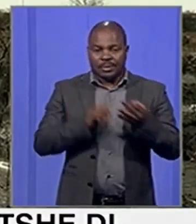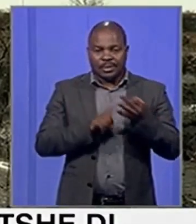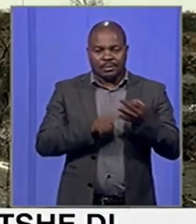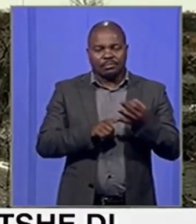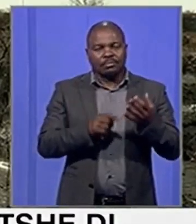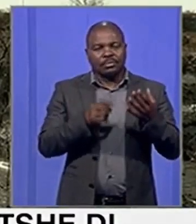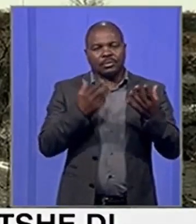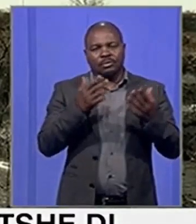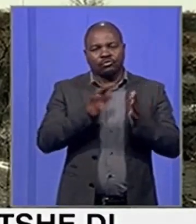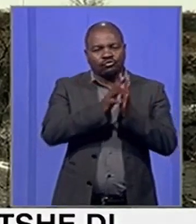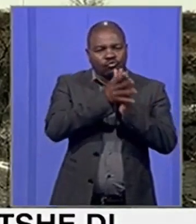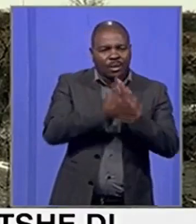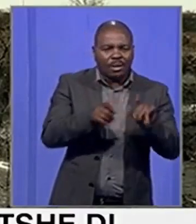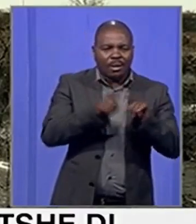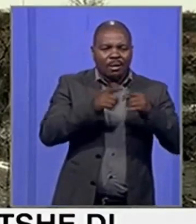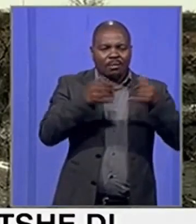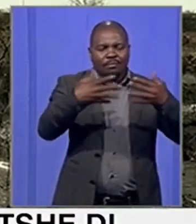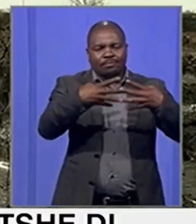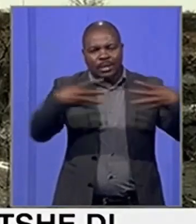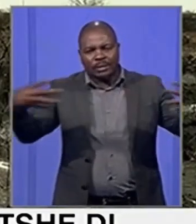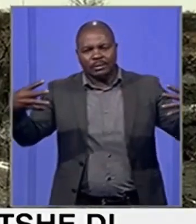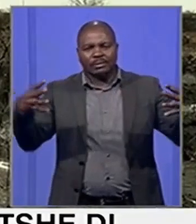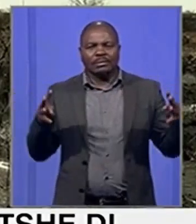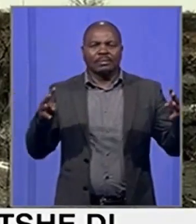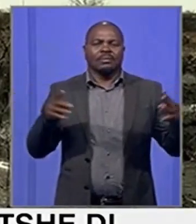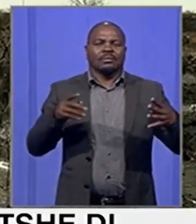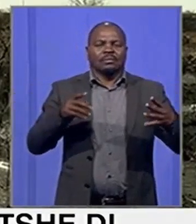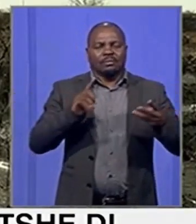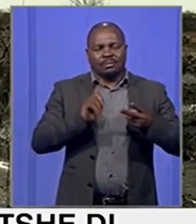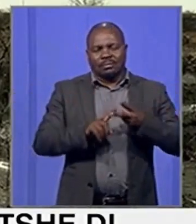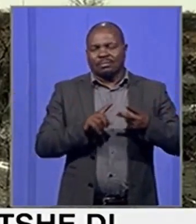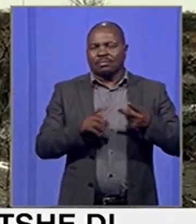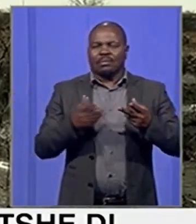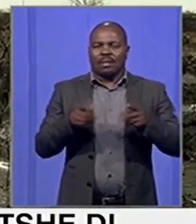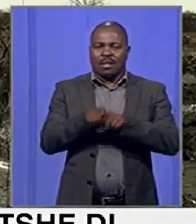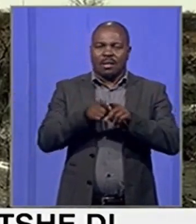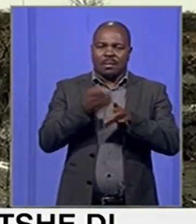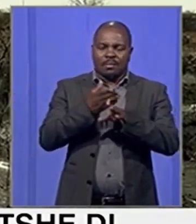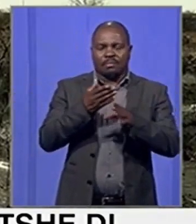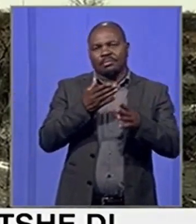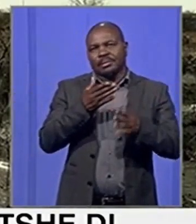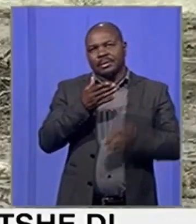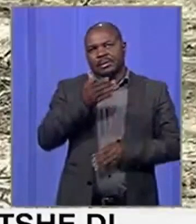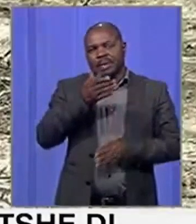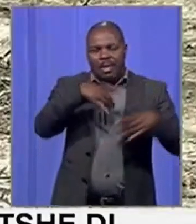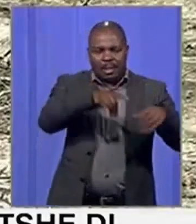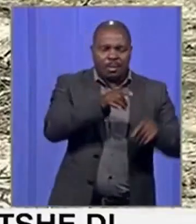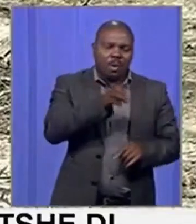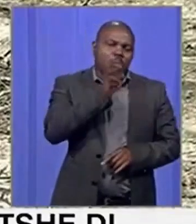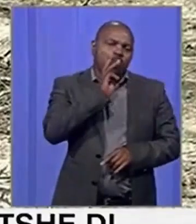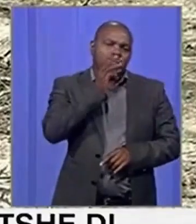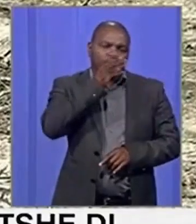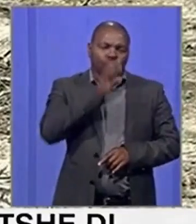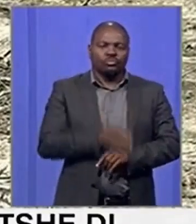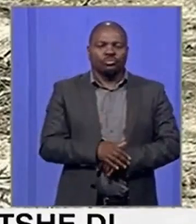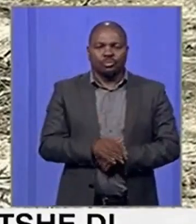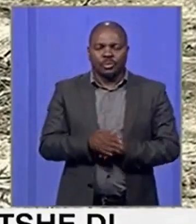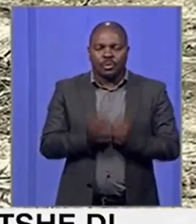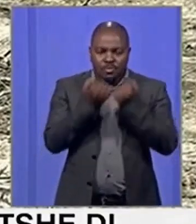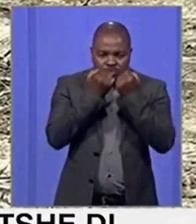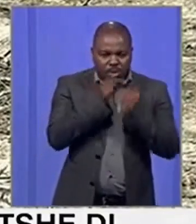infrastructure like fencing and like I said, in drinking water for the animals. Nakong eo sehlopha